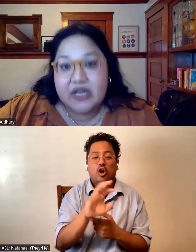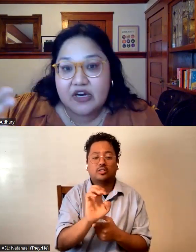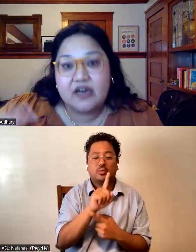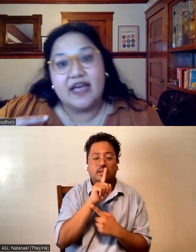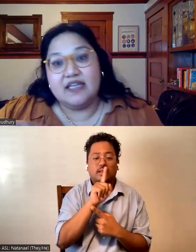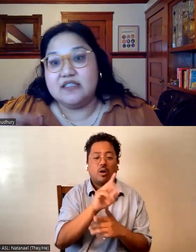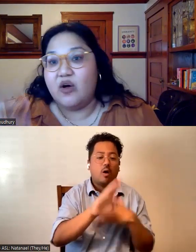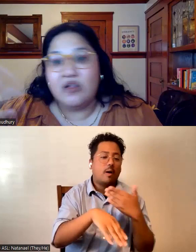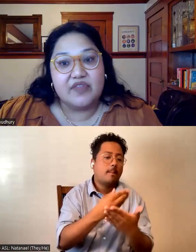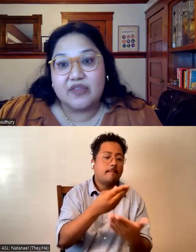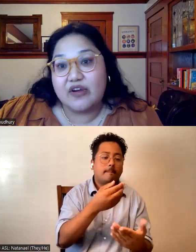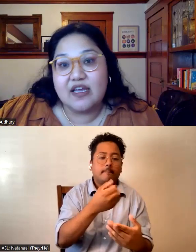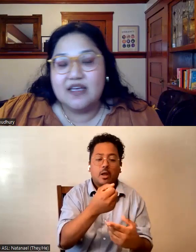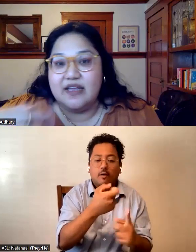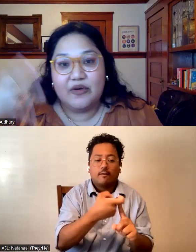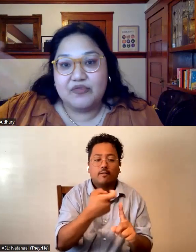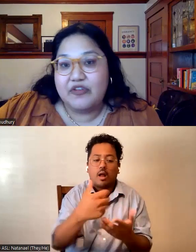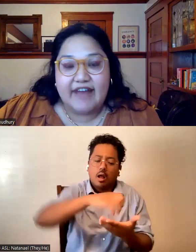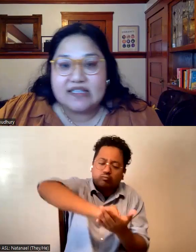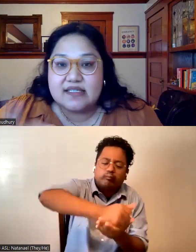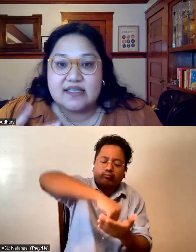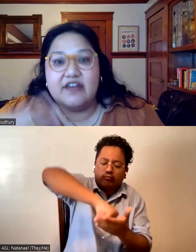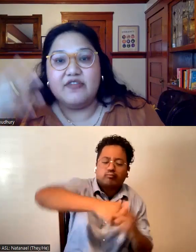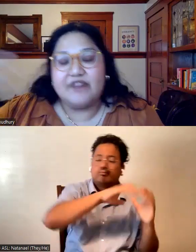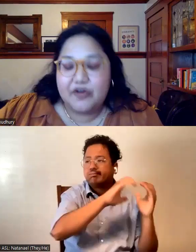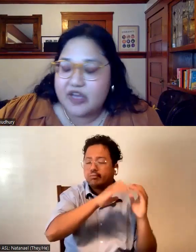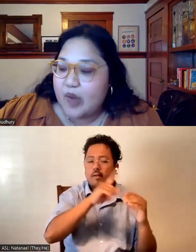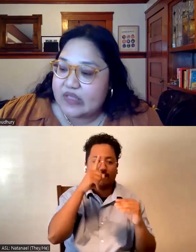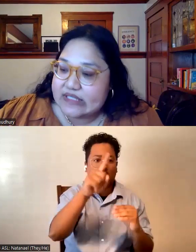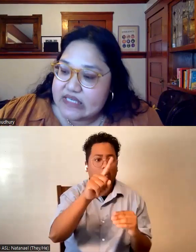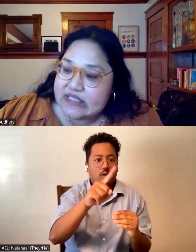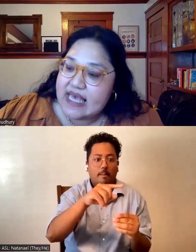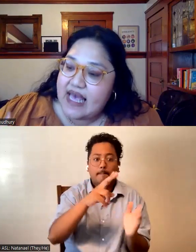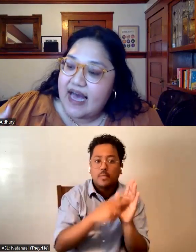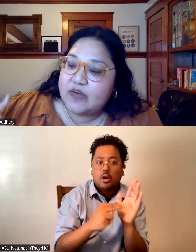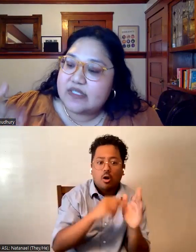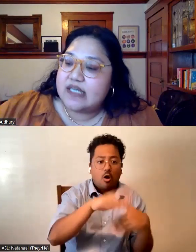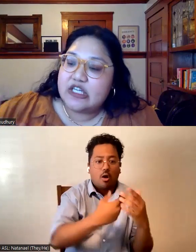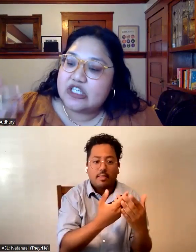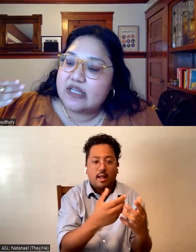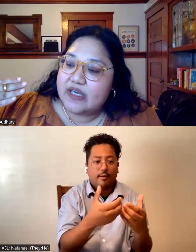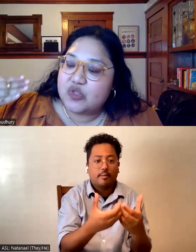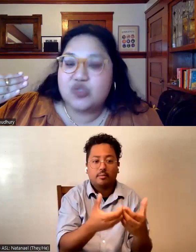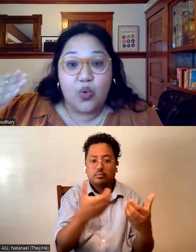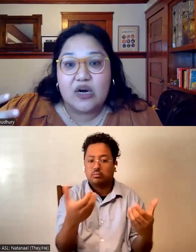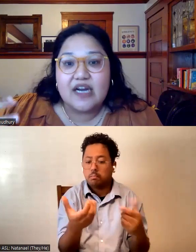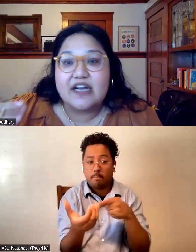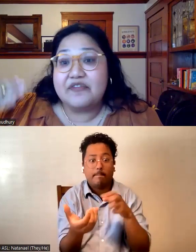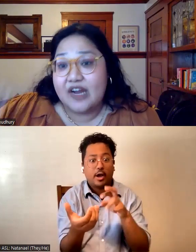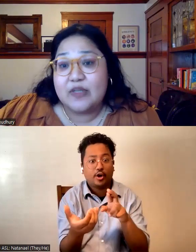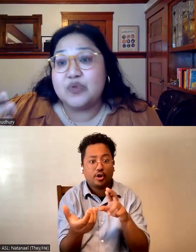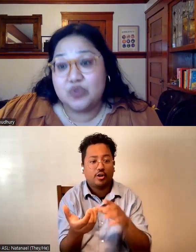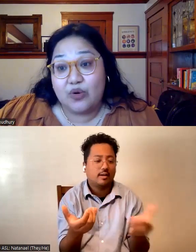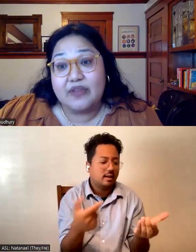for butter and all of the other, you know, full fat stuff, full fat cream, all these things. And it was such a like sore and